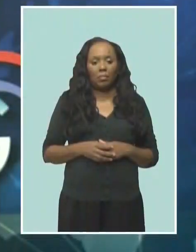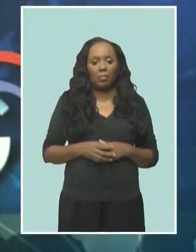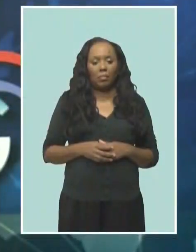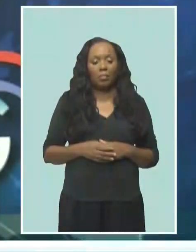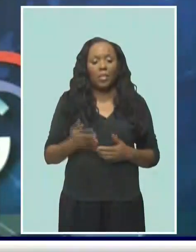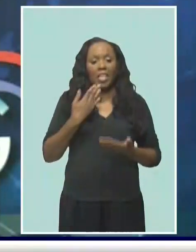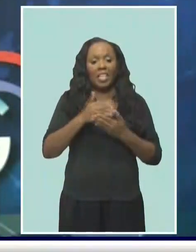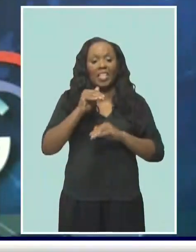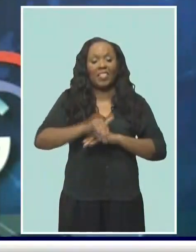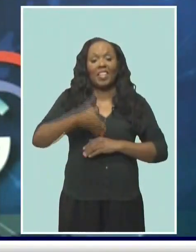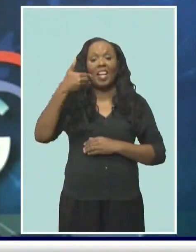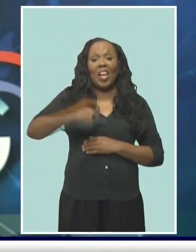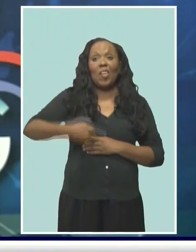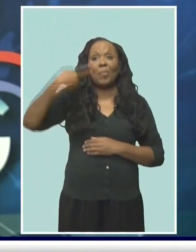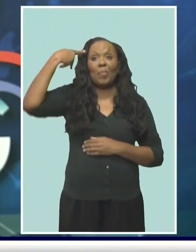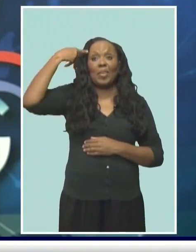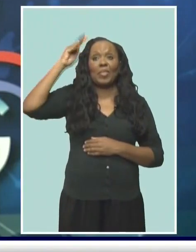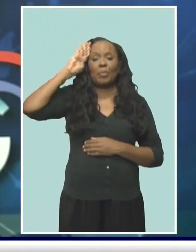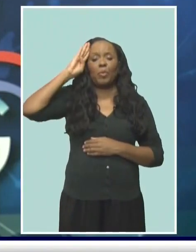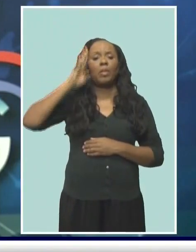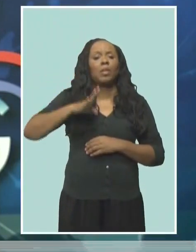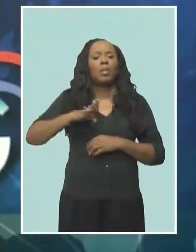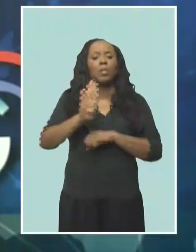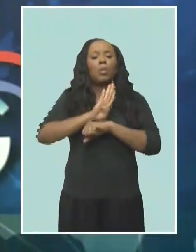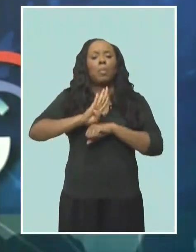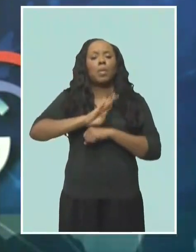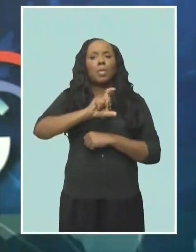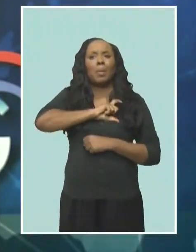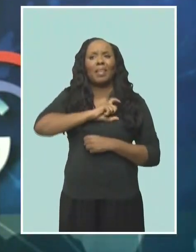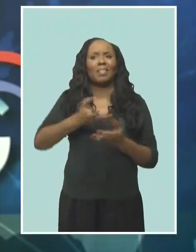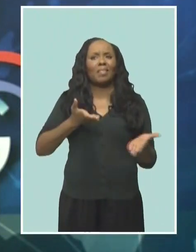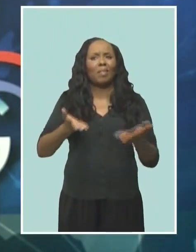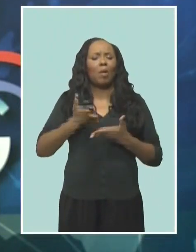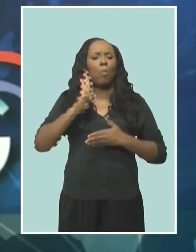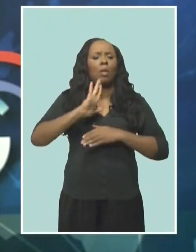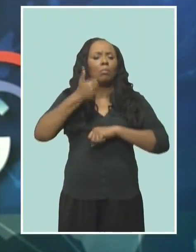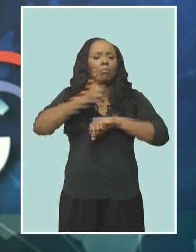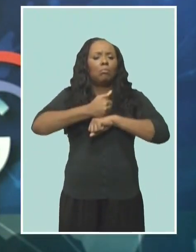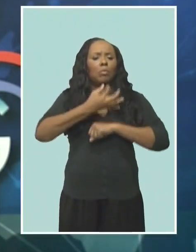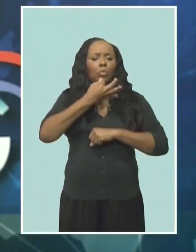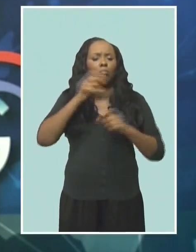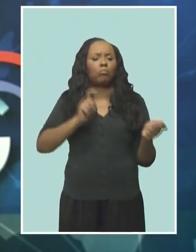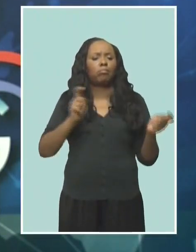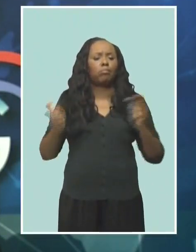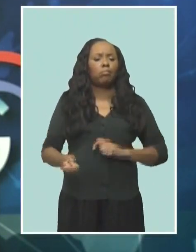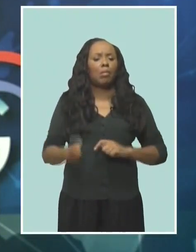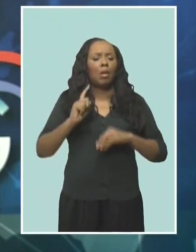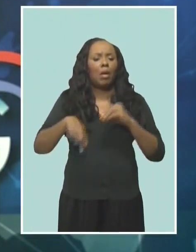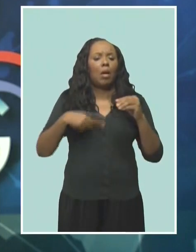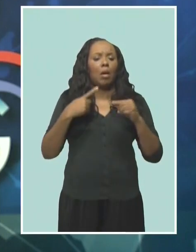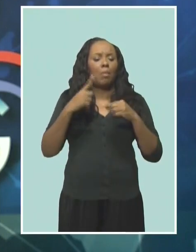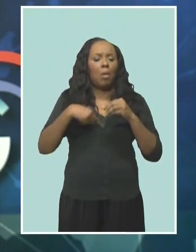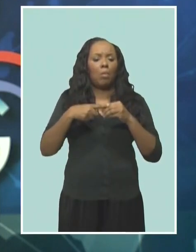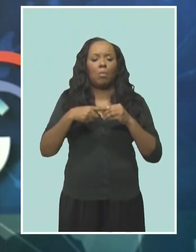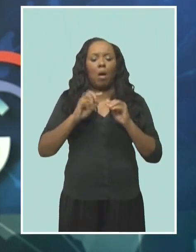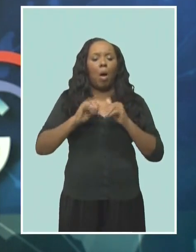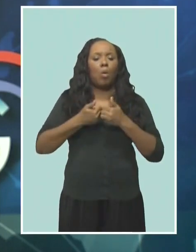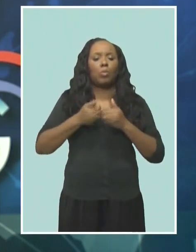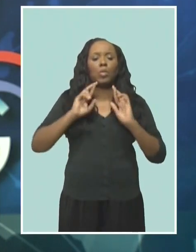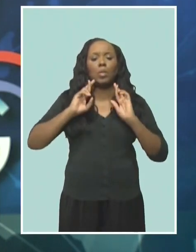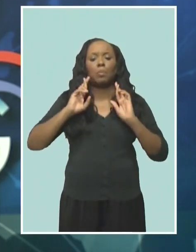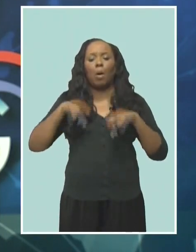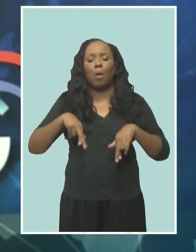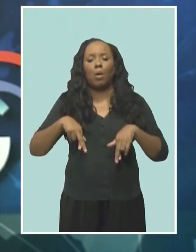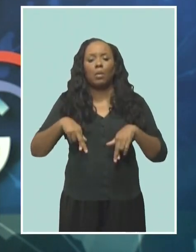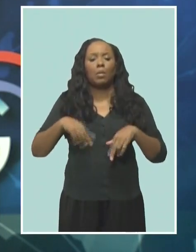Good evening, I'm Pearson Bowen. The Barbados Police Service is about to implement a major change regarding its response to vehicular